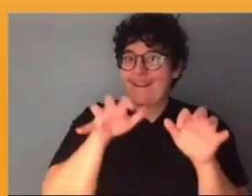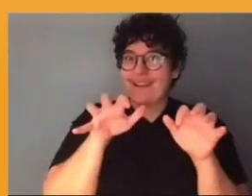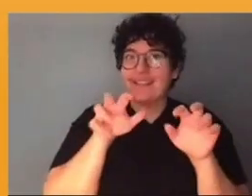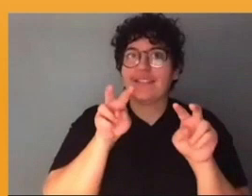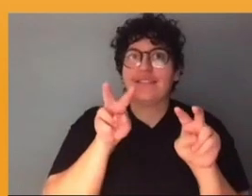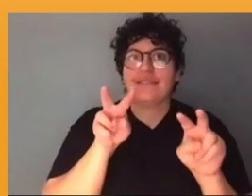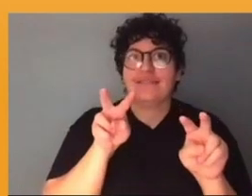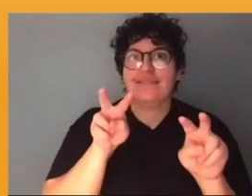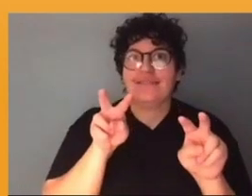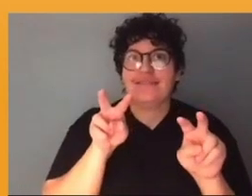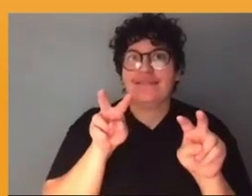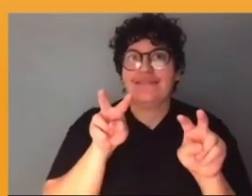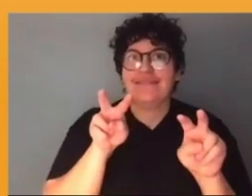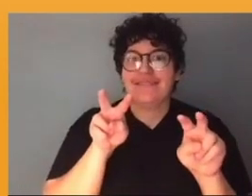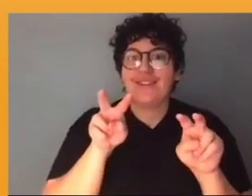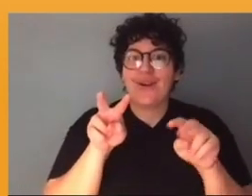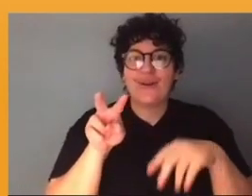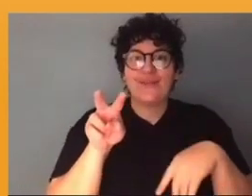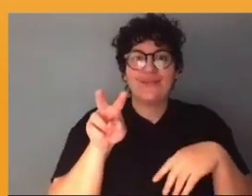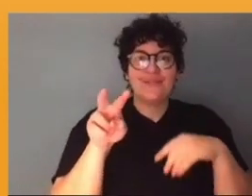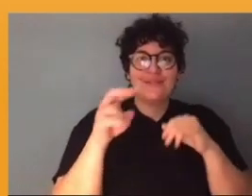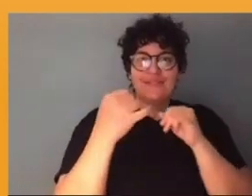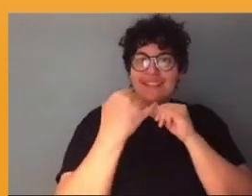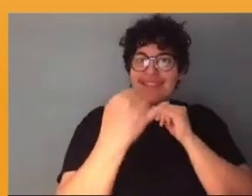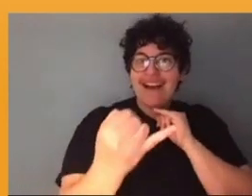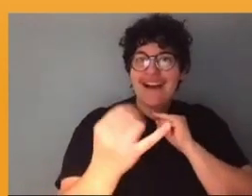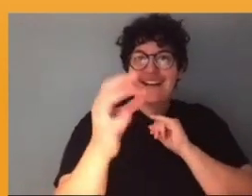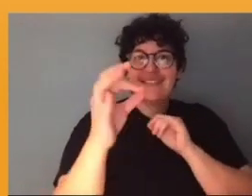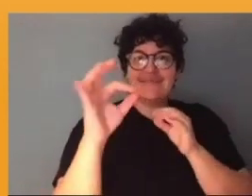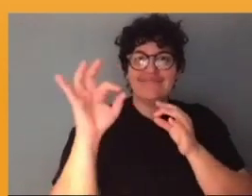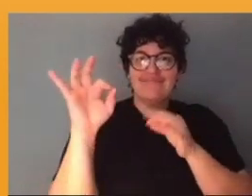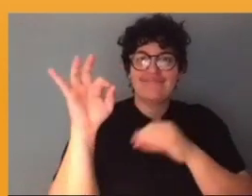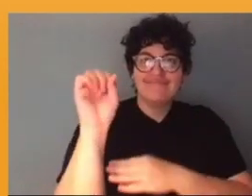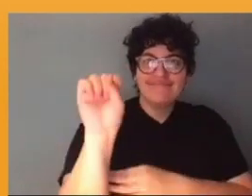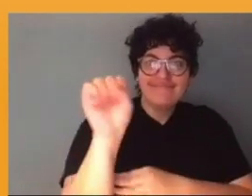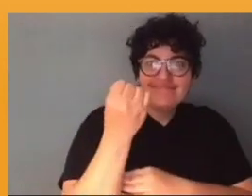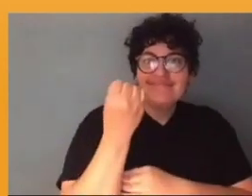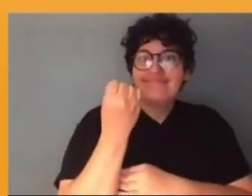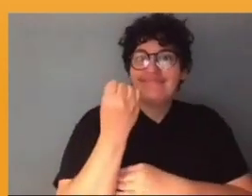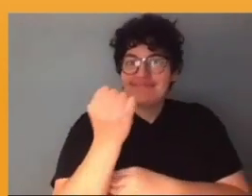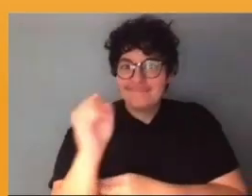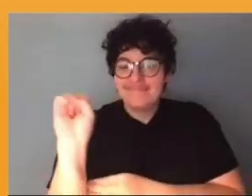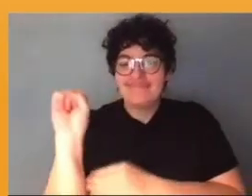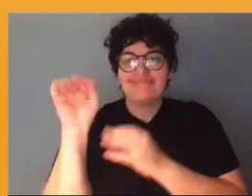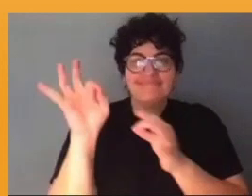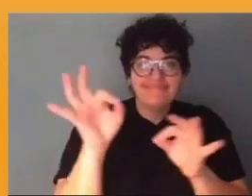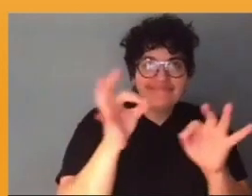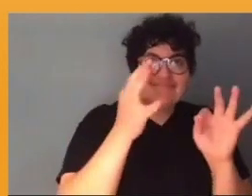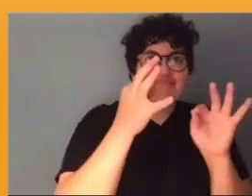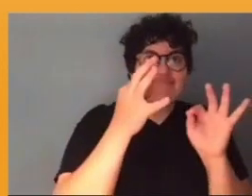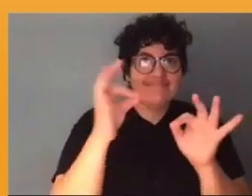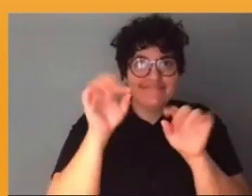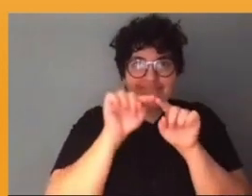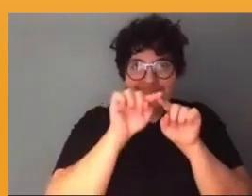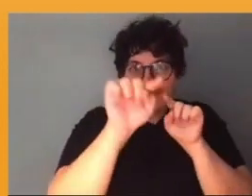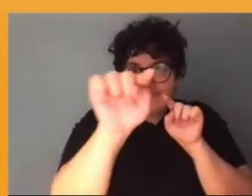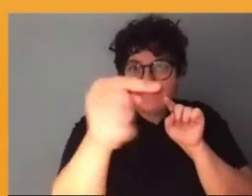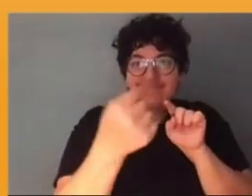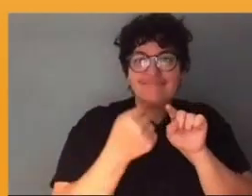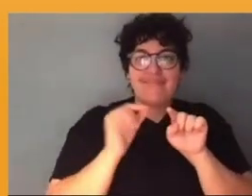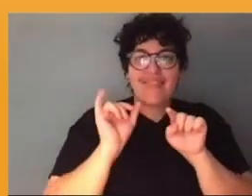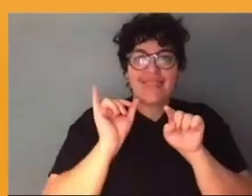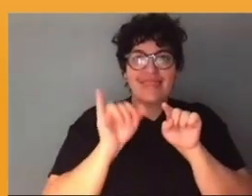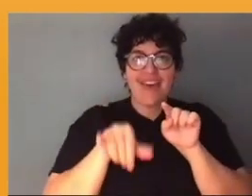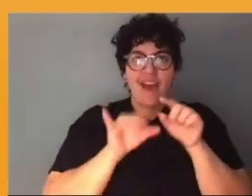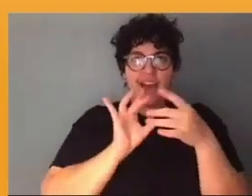by doing those movements, following the invisible lines.